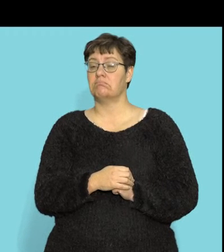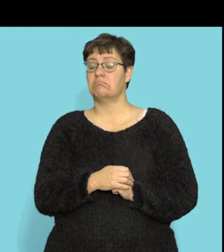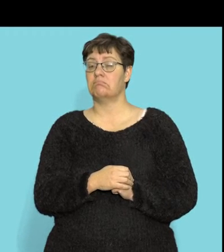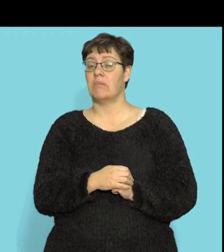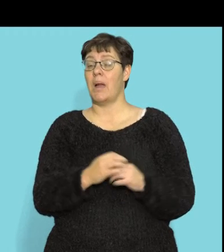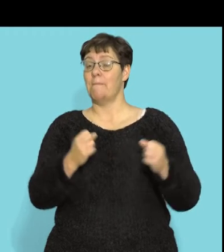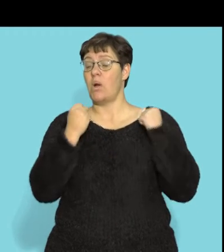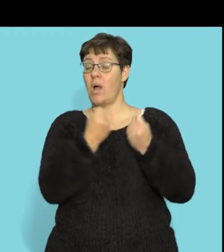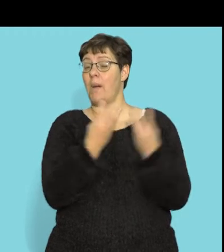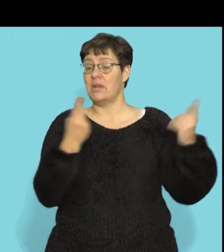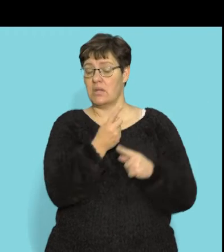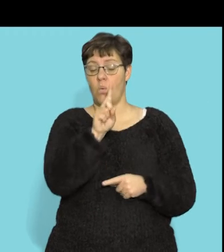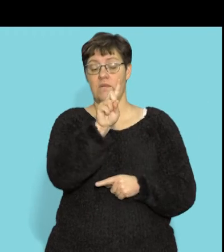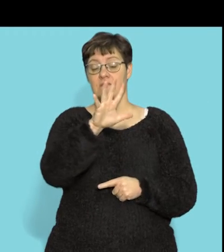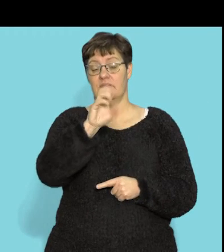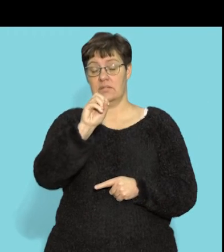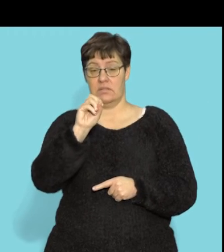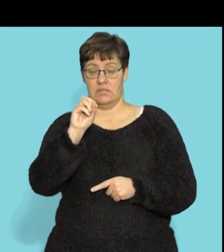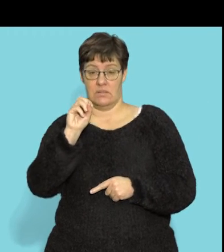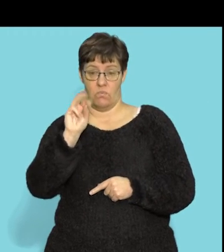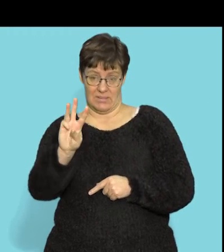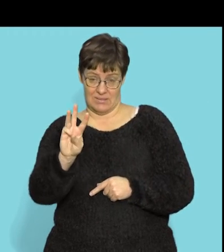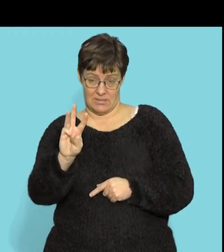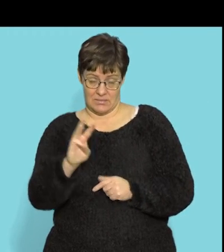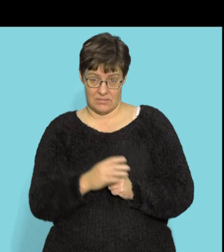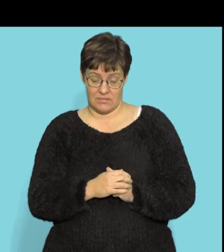of 150 watts, okay?